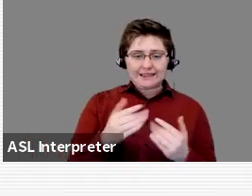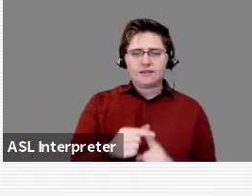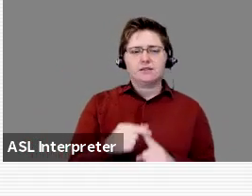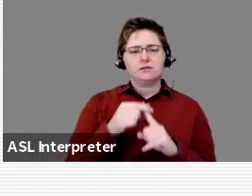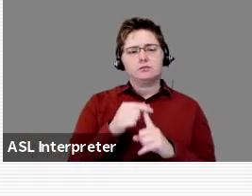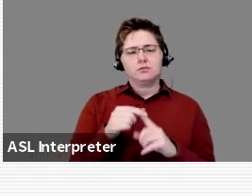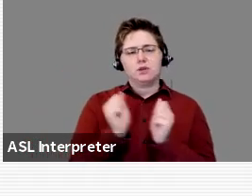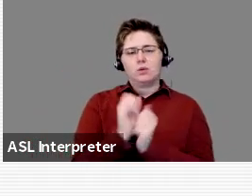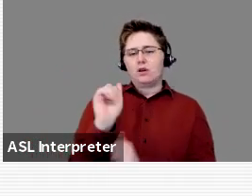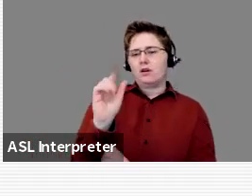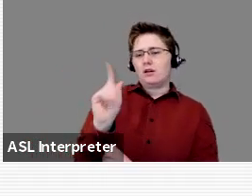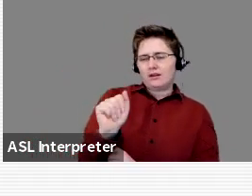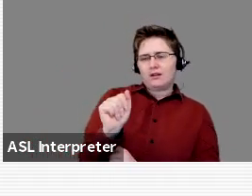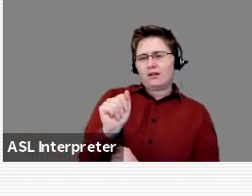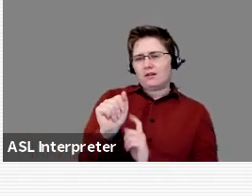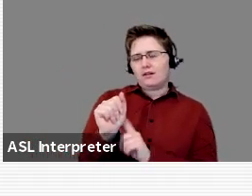as ADA